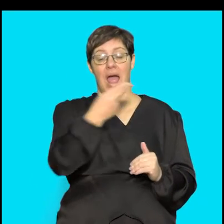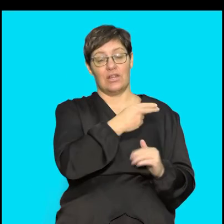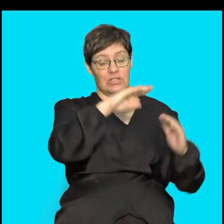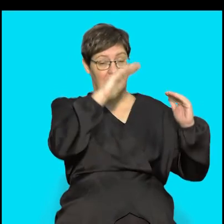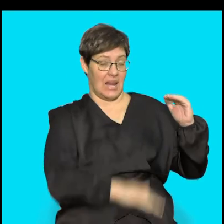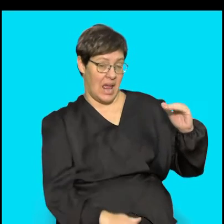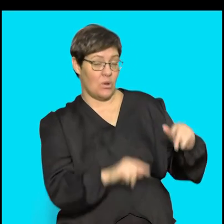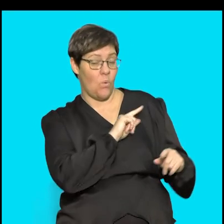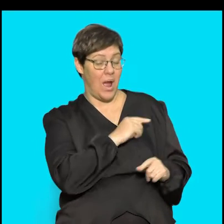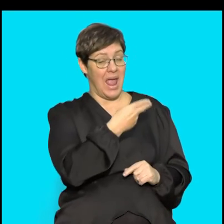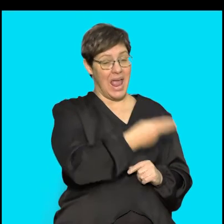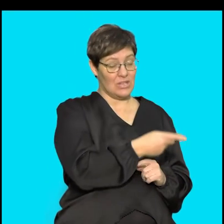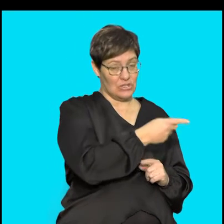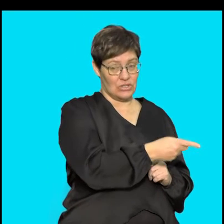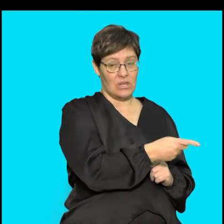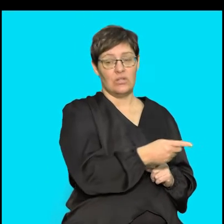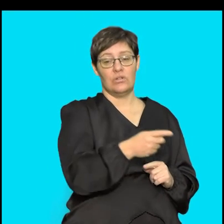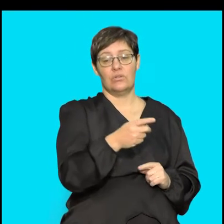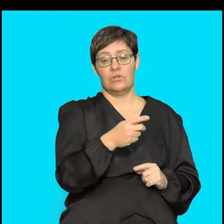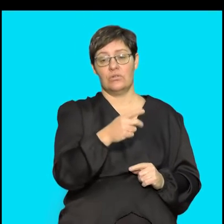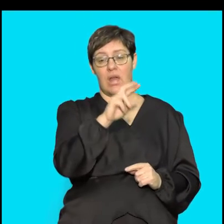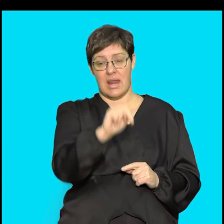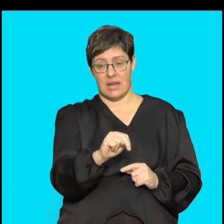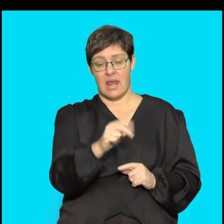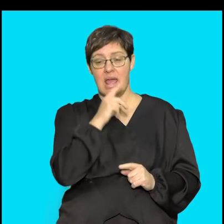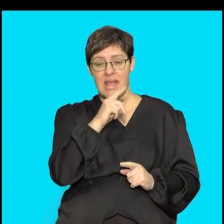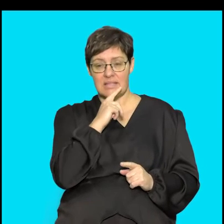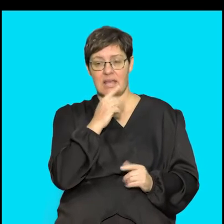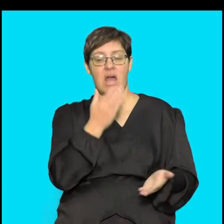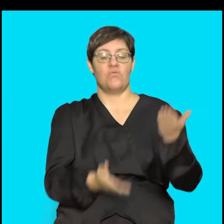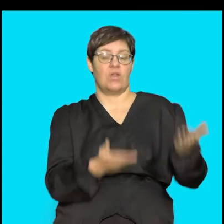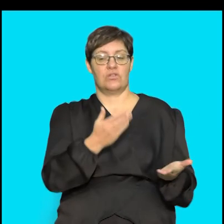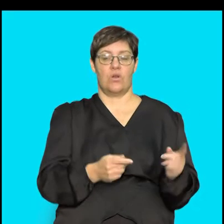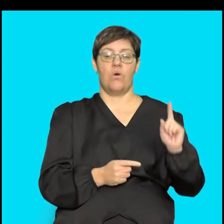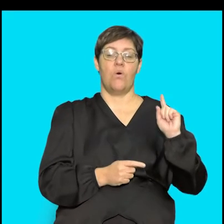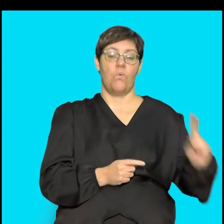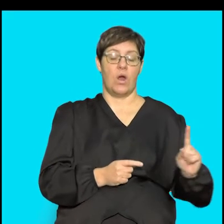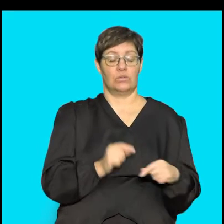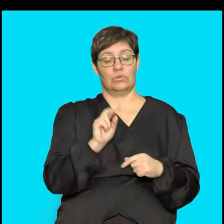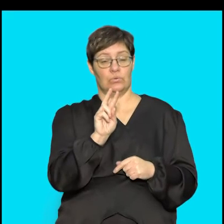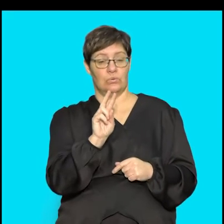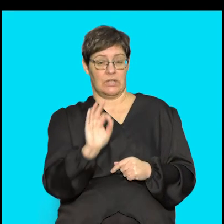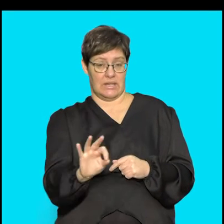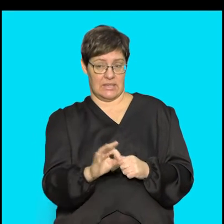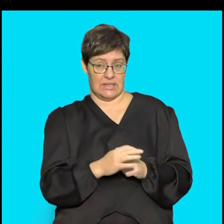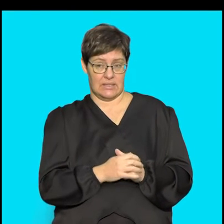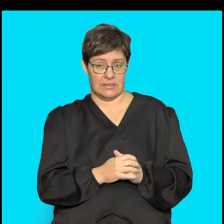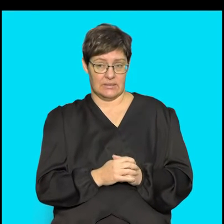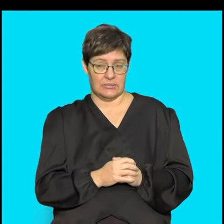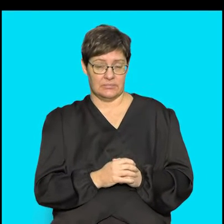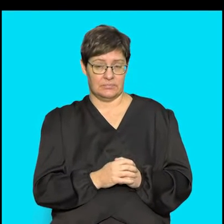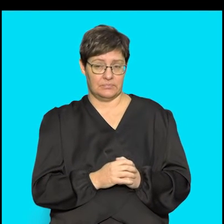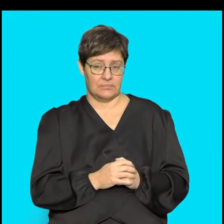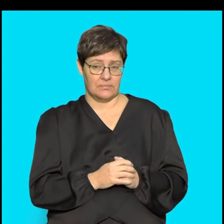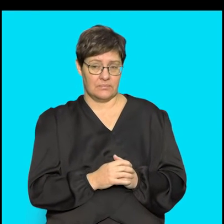gas because our nitrogen to hydrogen is in a ratio of 1:3 in